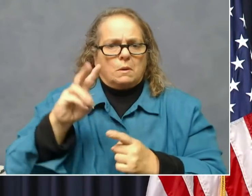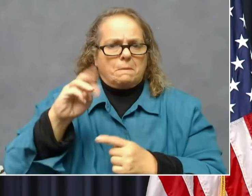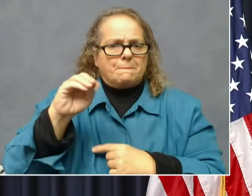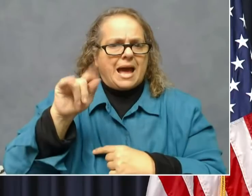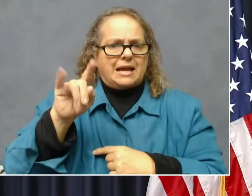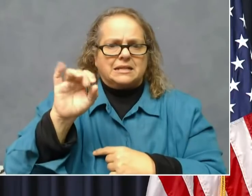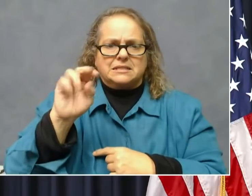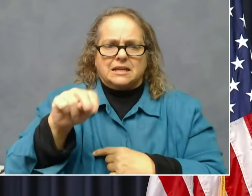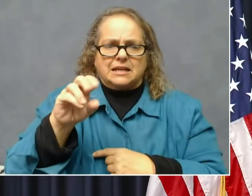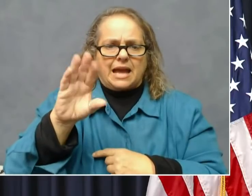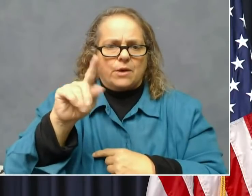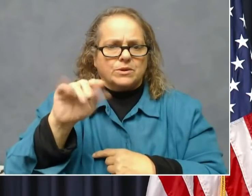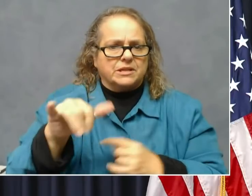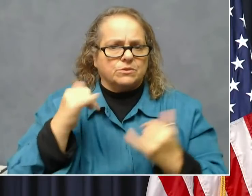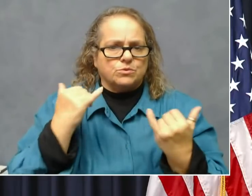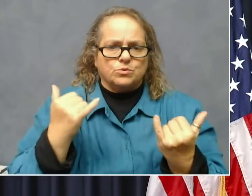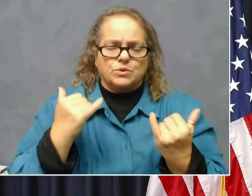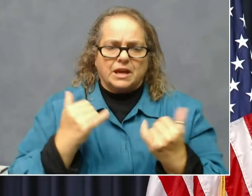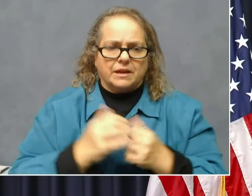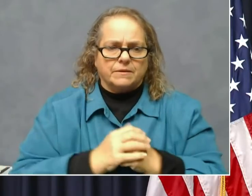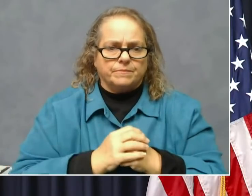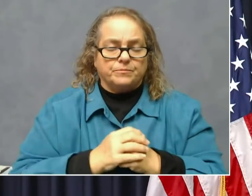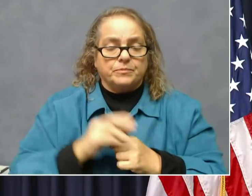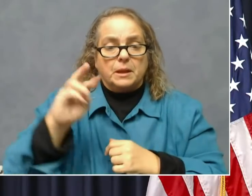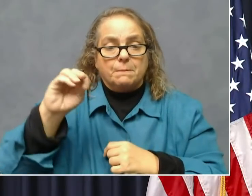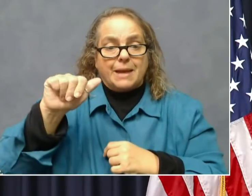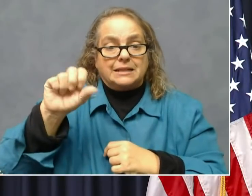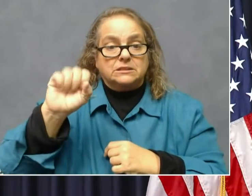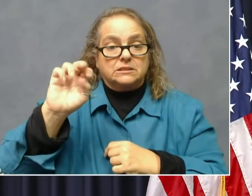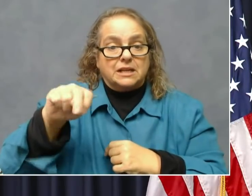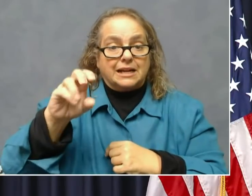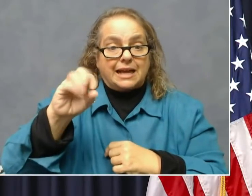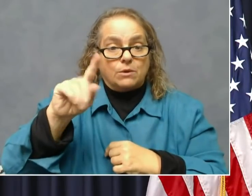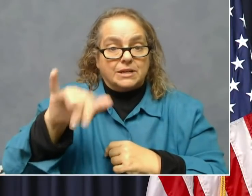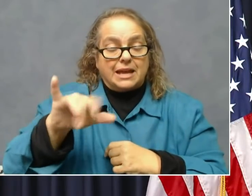today. From Mason County, an 83-year-old man